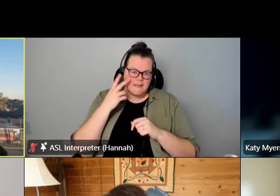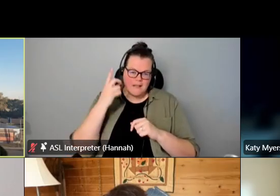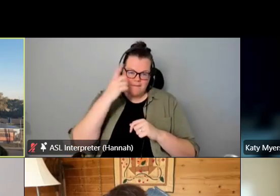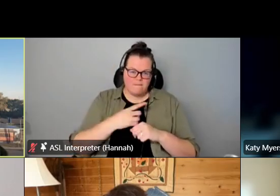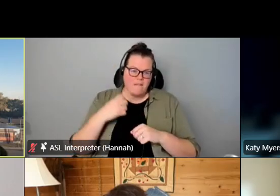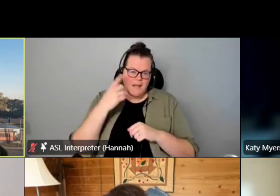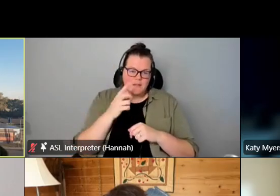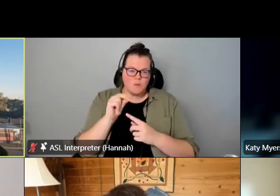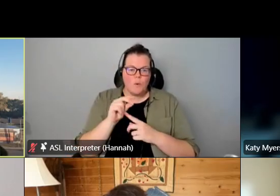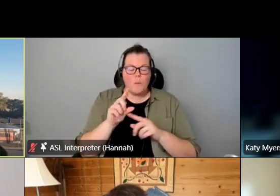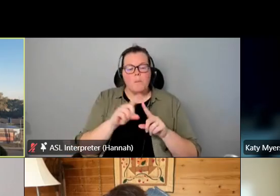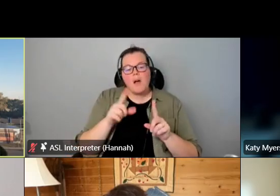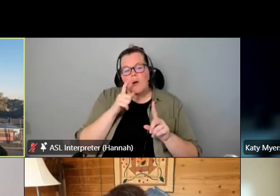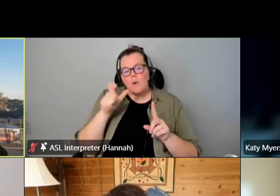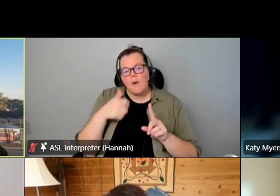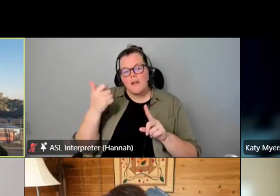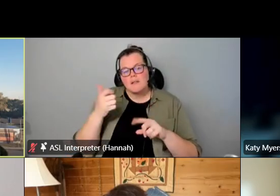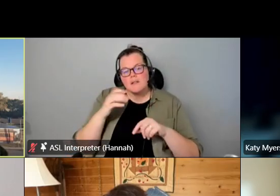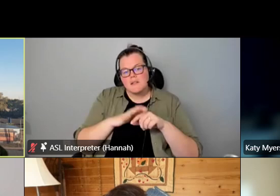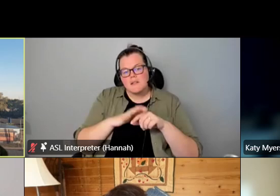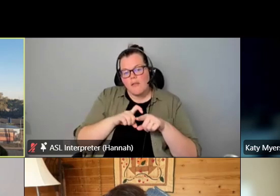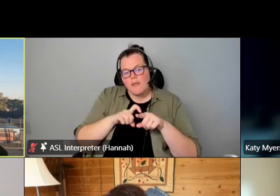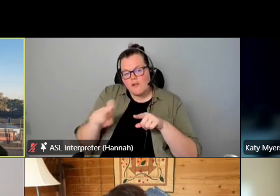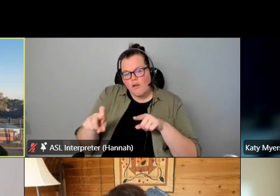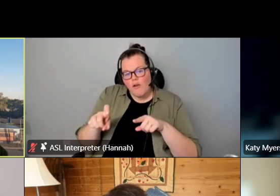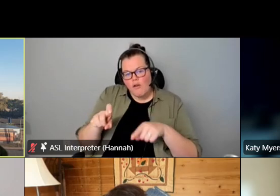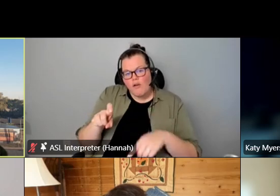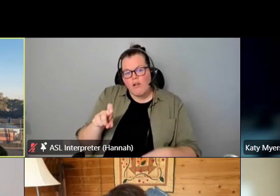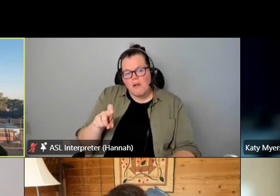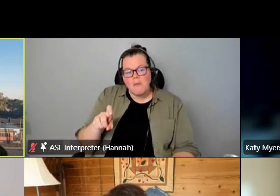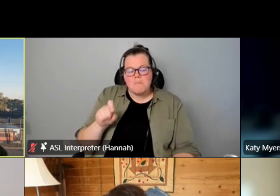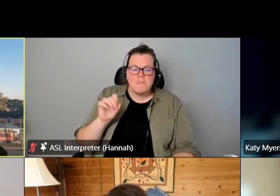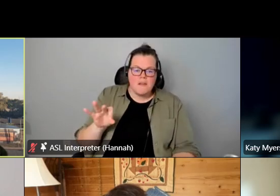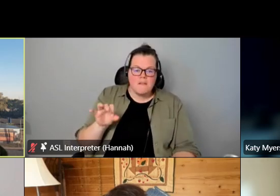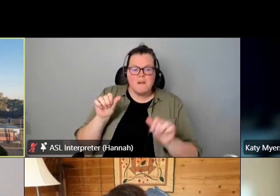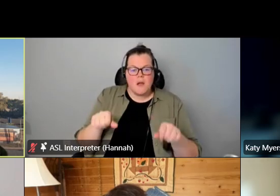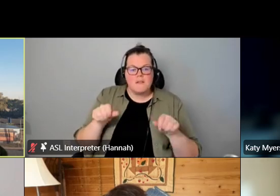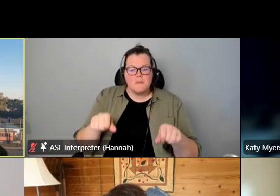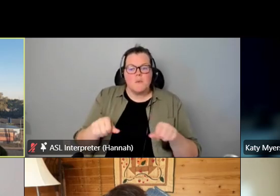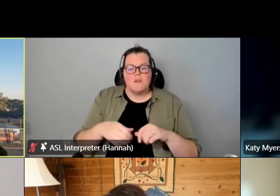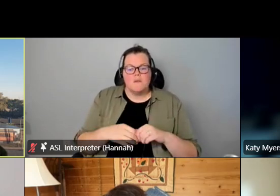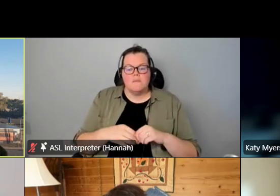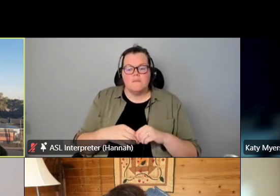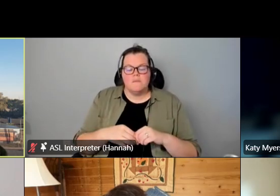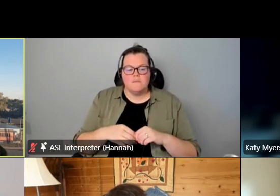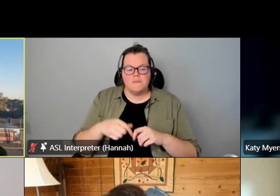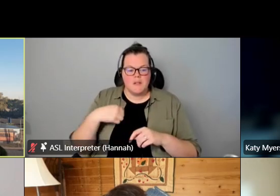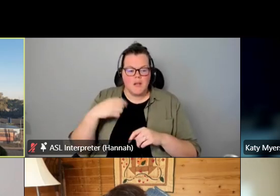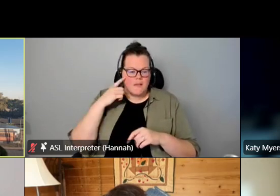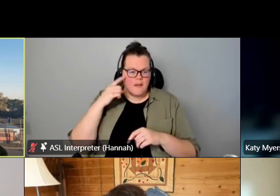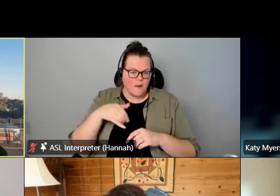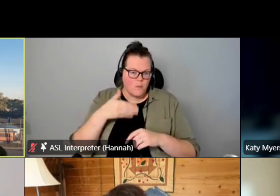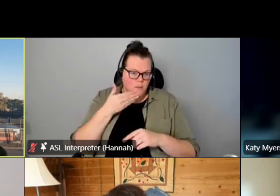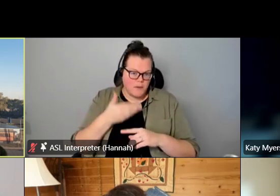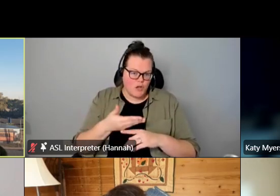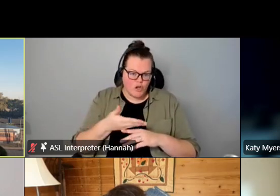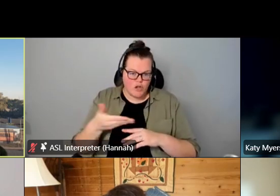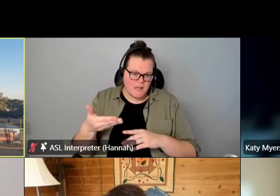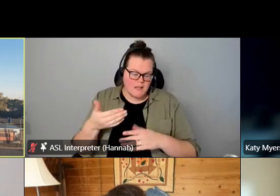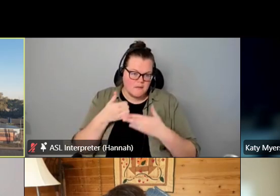who else is on the call. If that would be a possibility, I think that would be a good thing to help